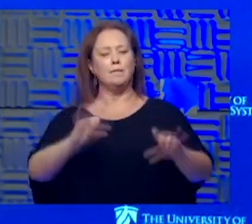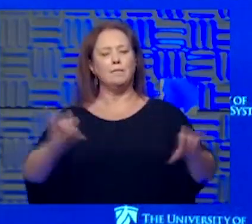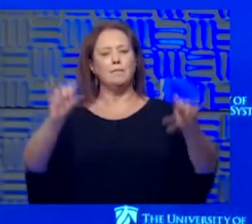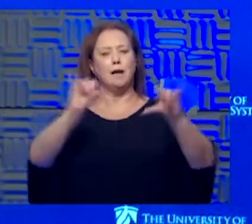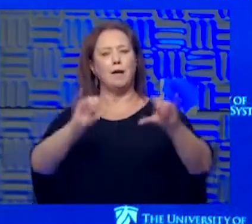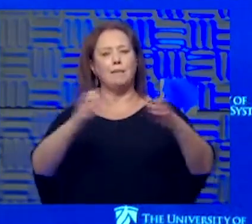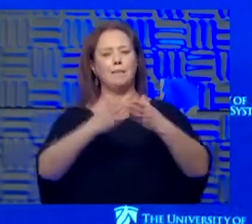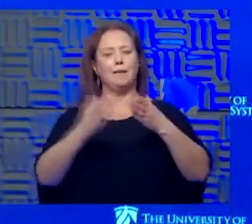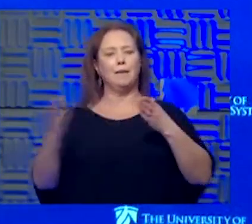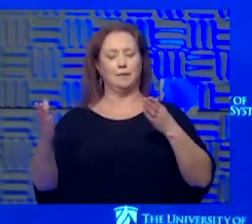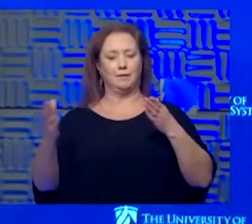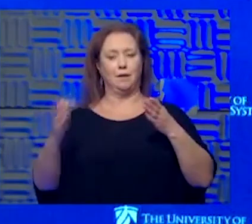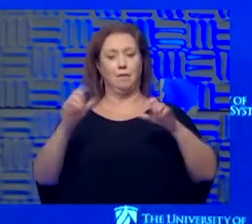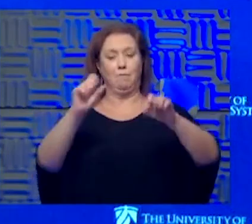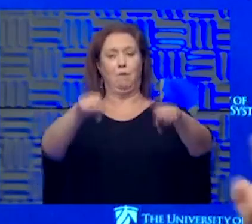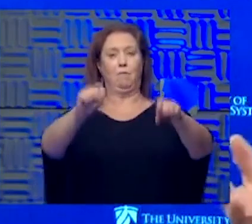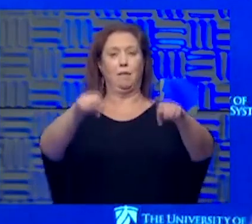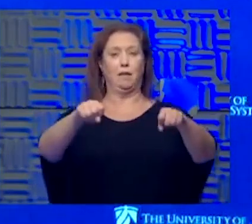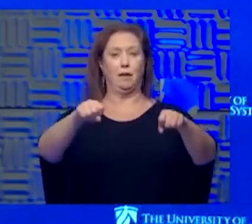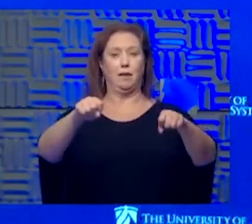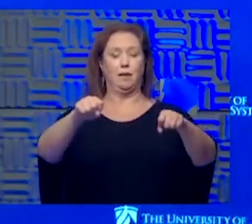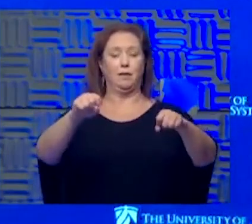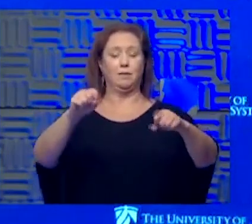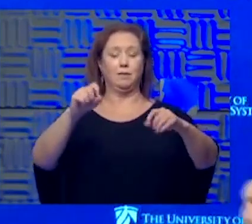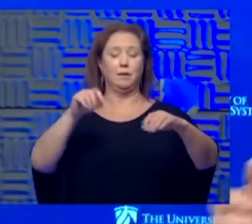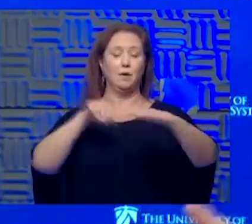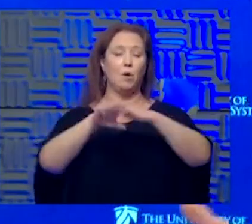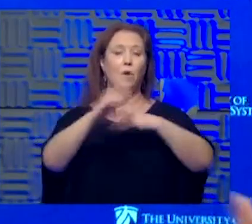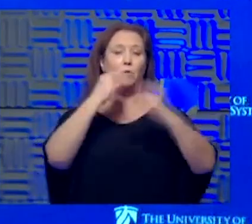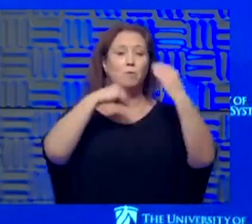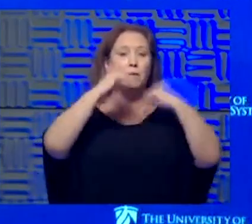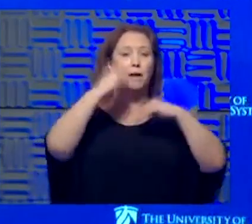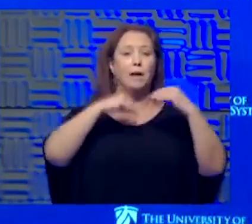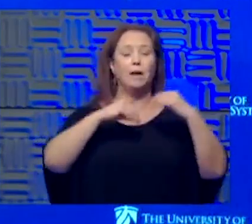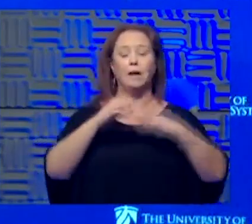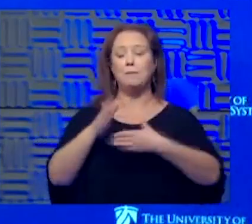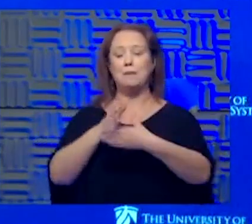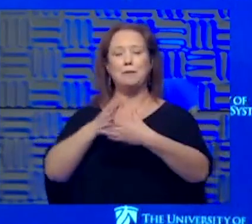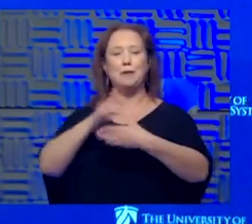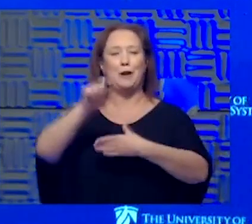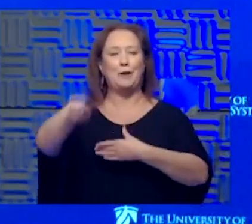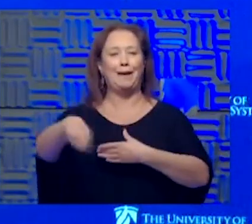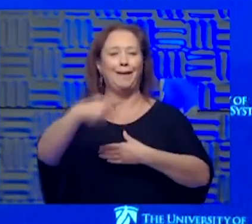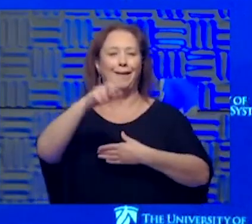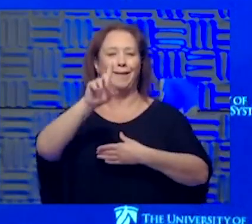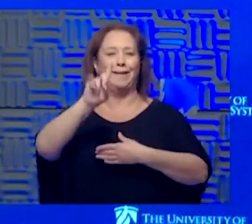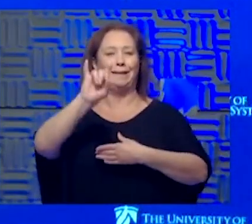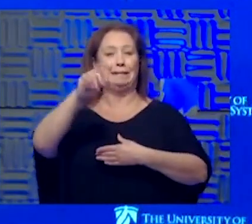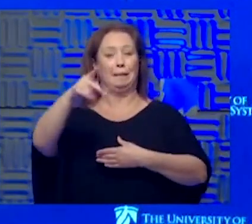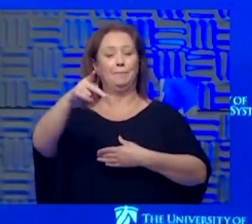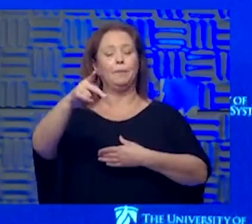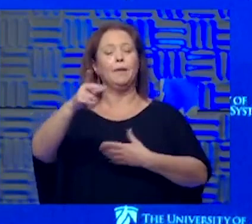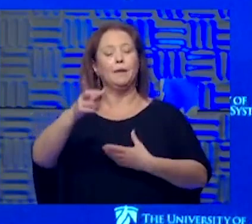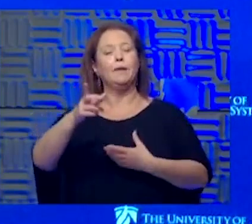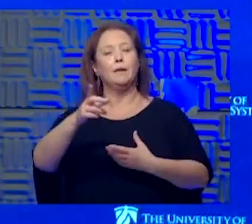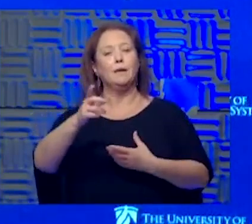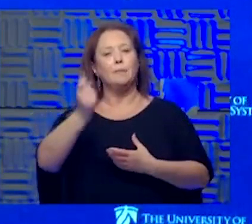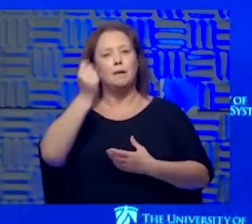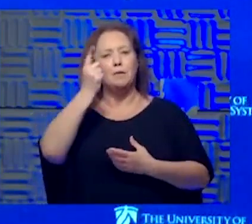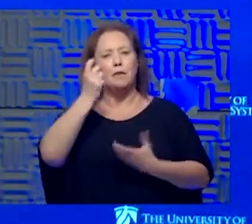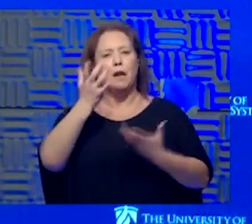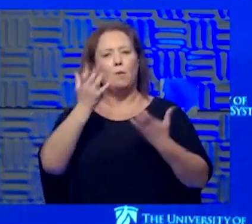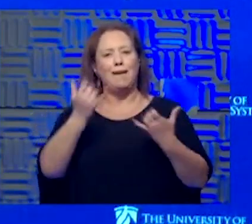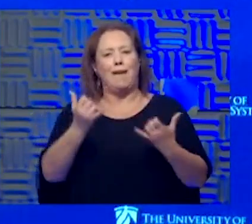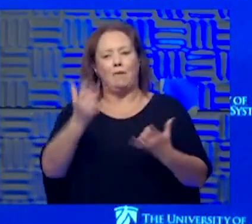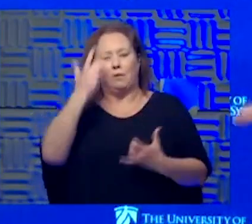things and our ability to go to a buffet or to share a dip. But in the meantime, we have to be super smart. I do wonder,